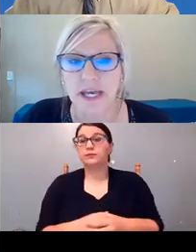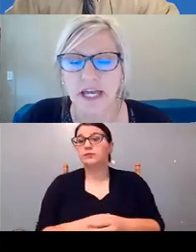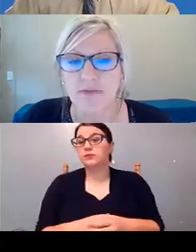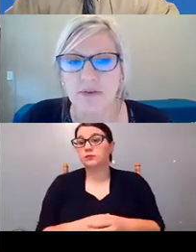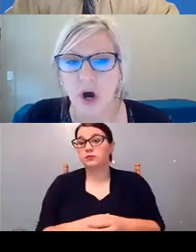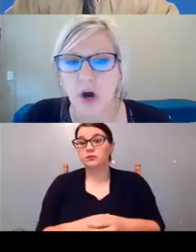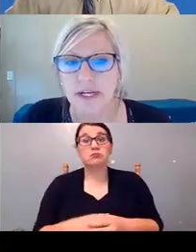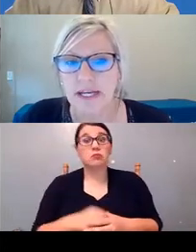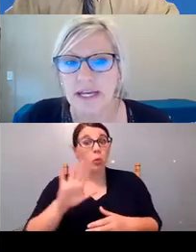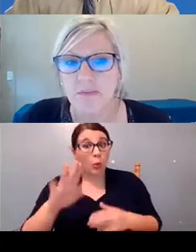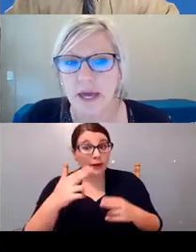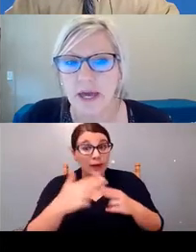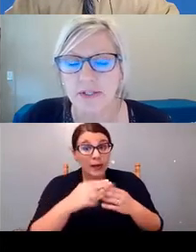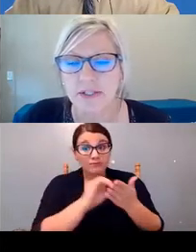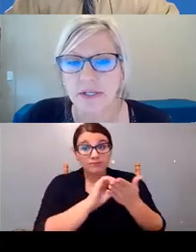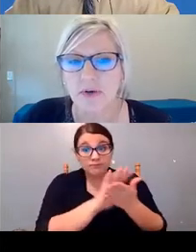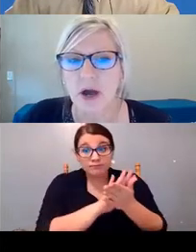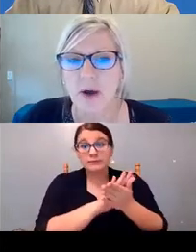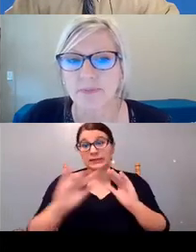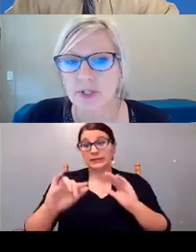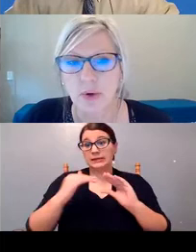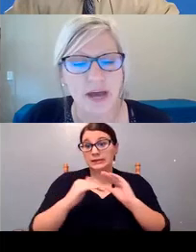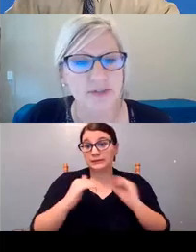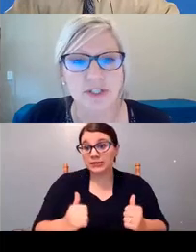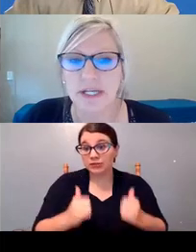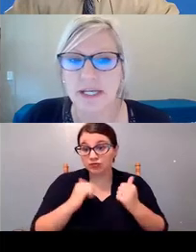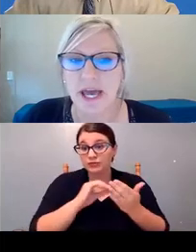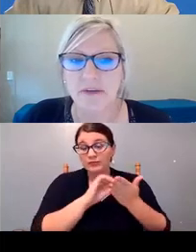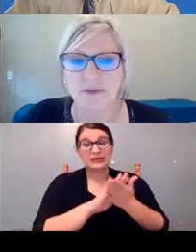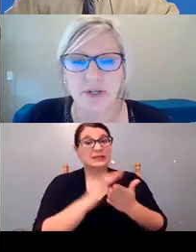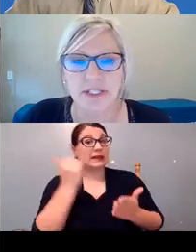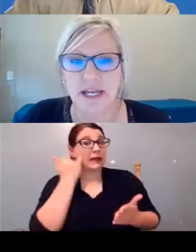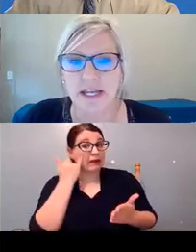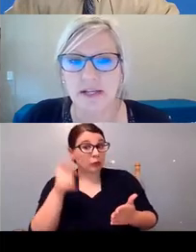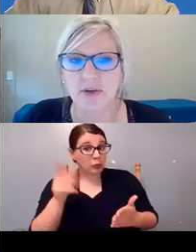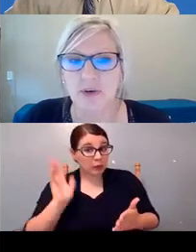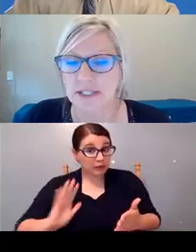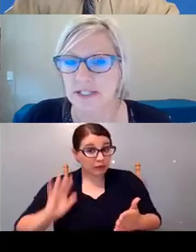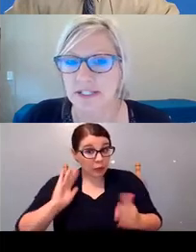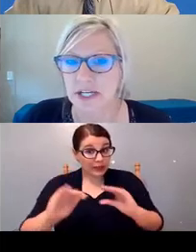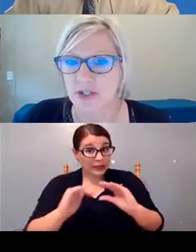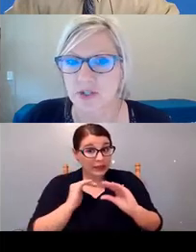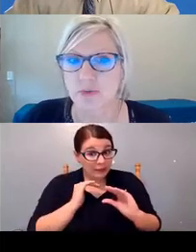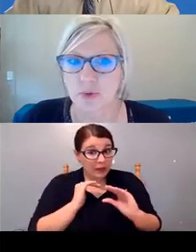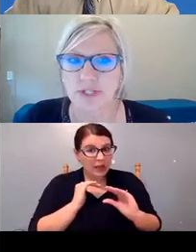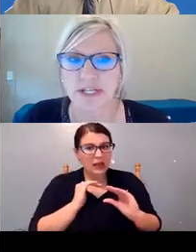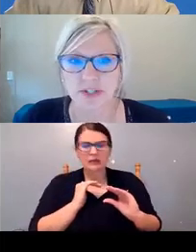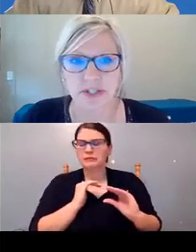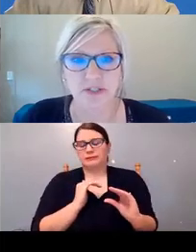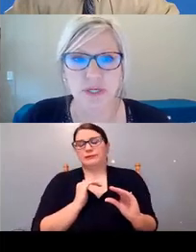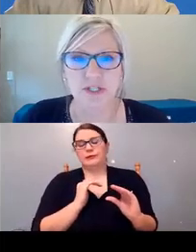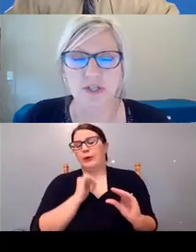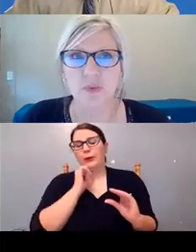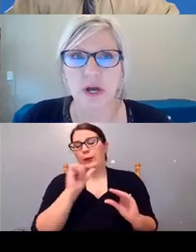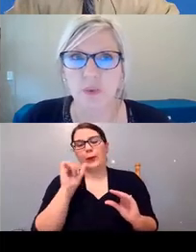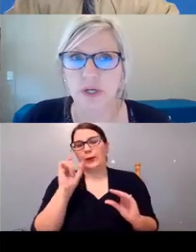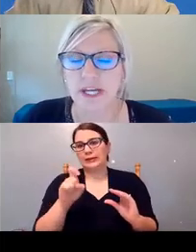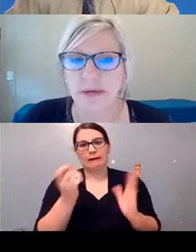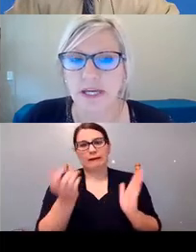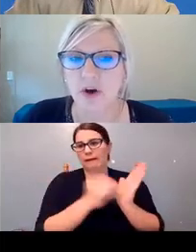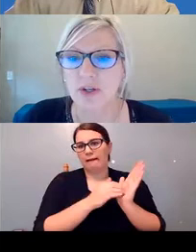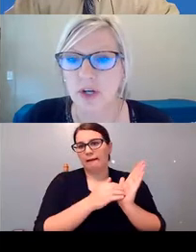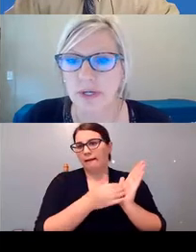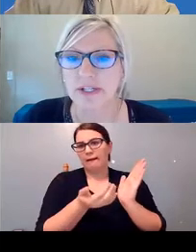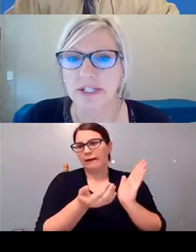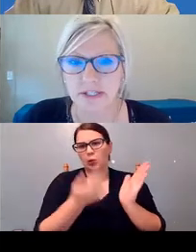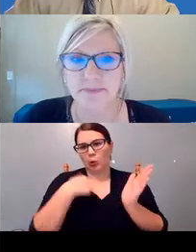address. And if you've already emailed, you don't have to do it again if you're attending the rest of the sessions or more sessions. We're